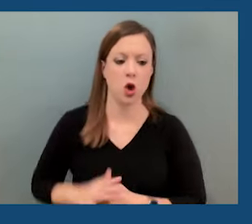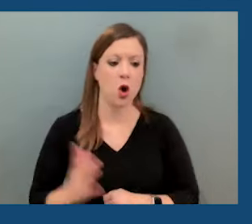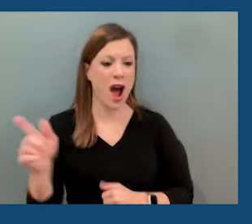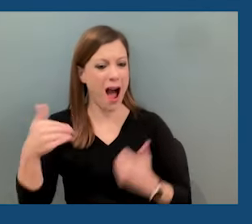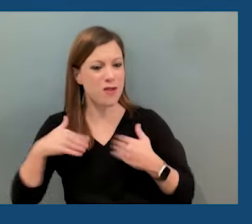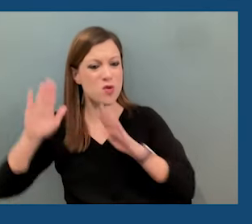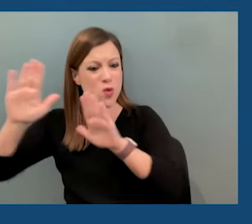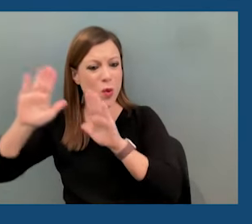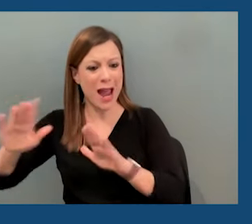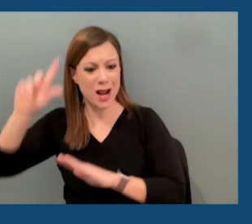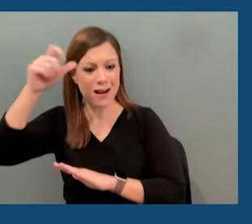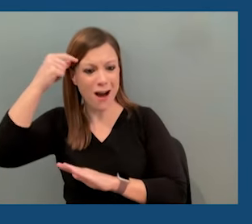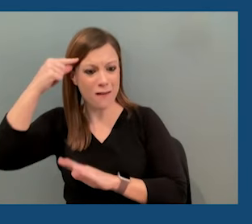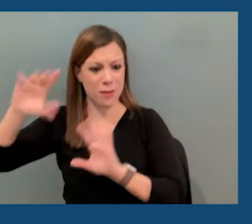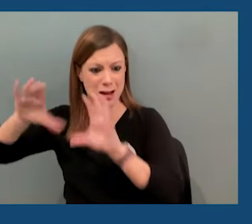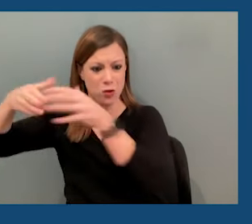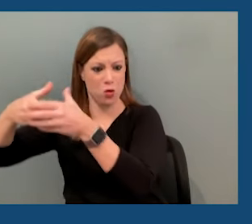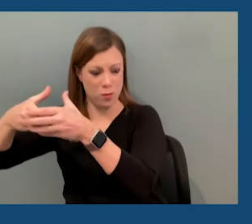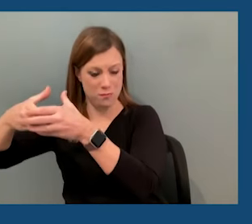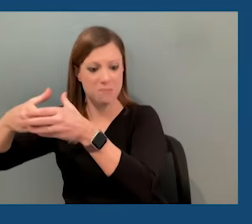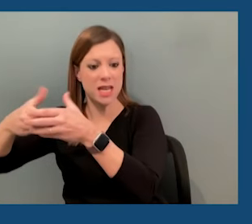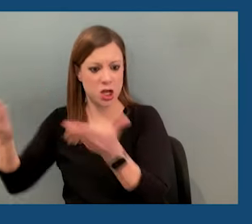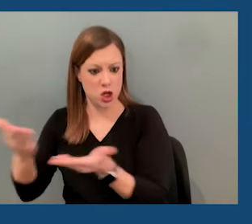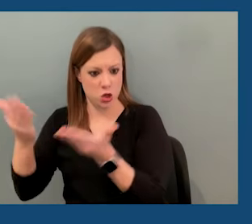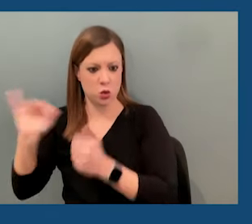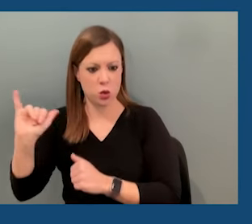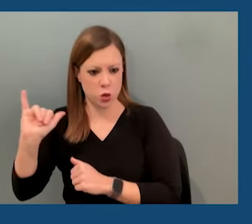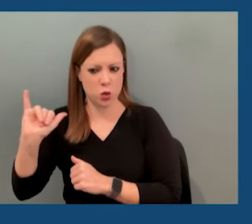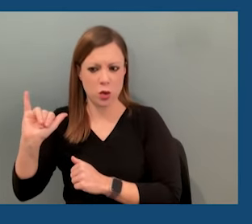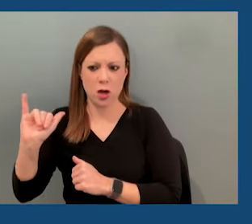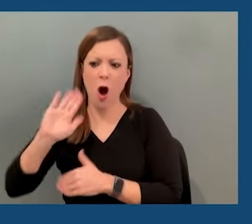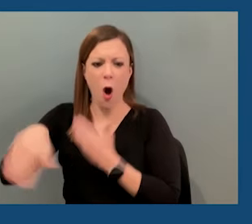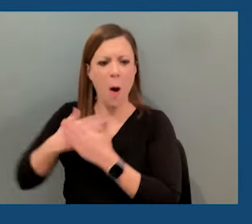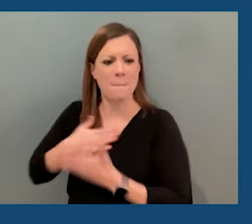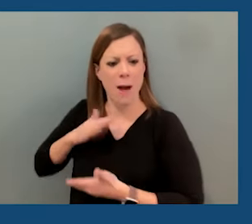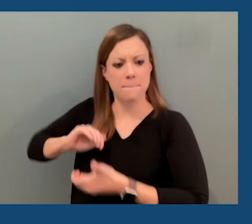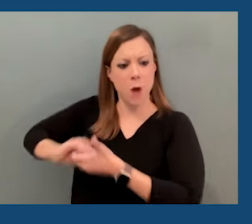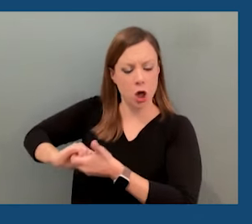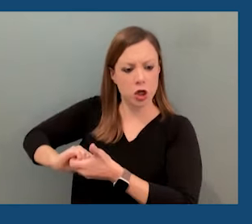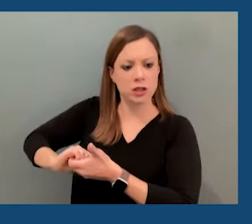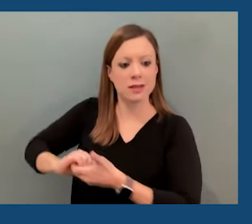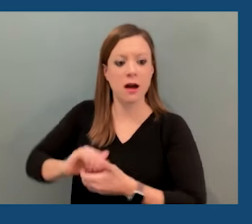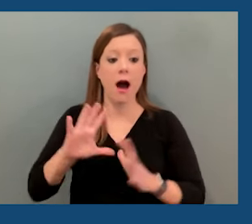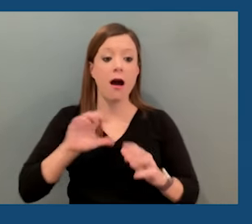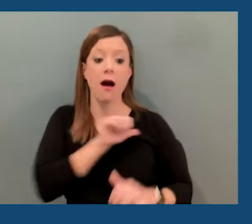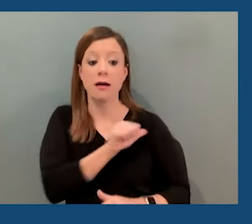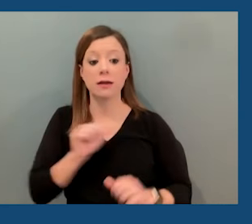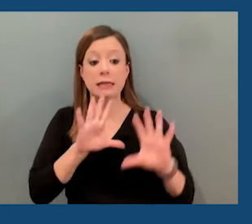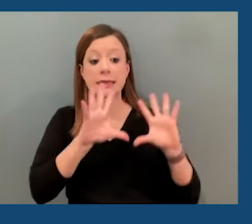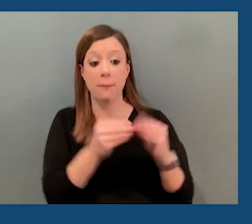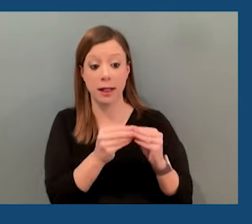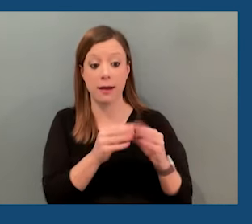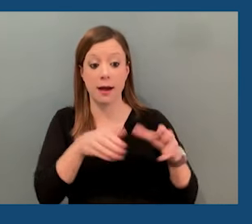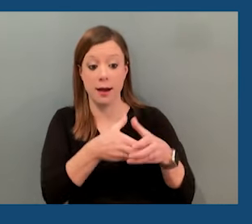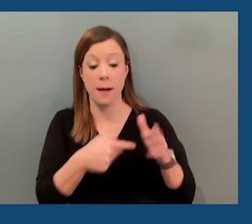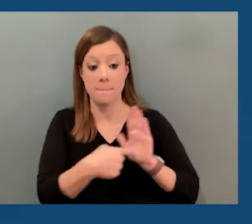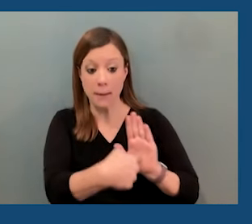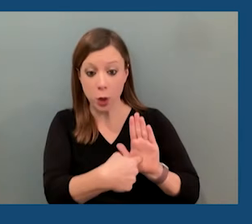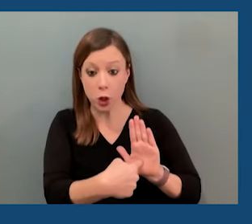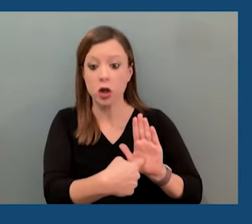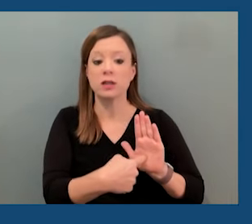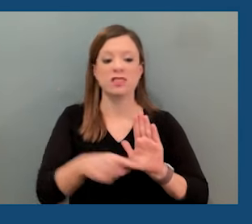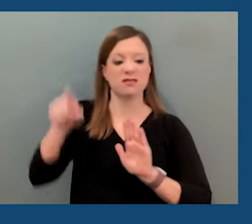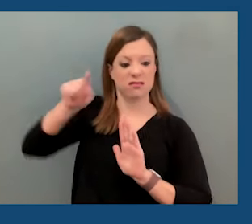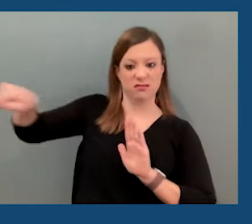well. So to all my partners in government, our state assembly members, our senator, let's give them another round of applause for what they did.